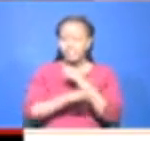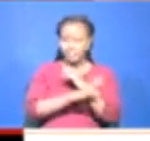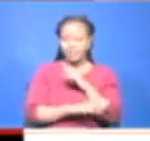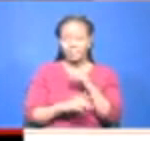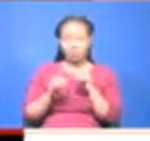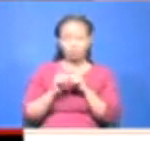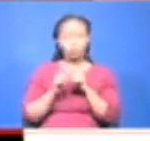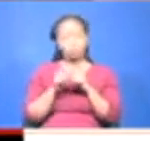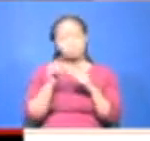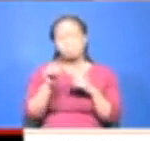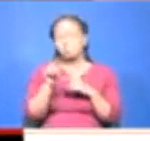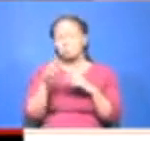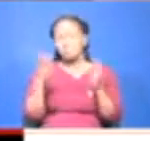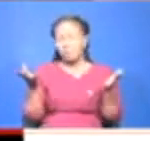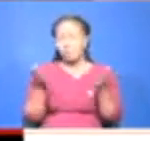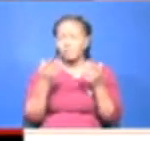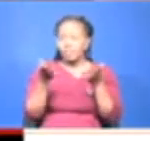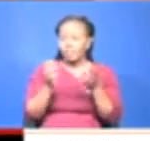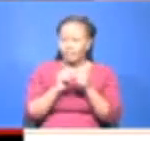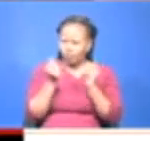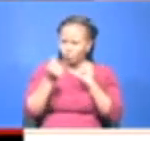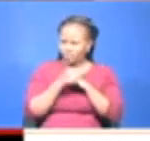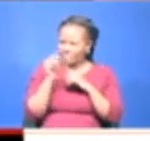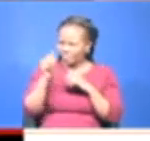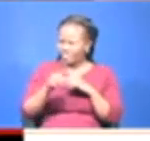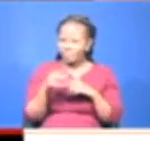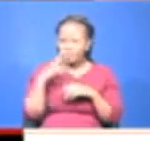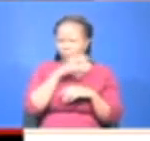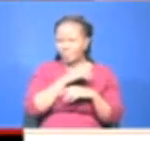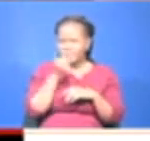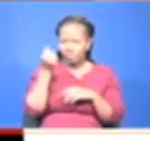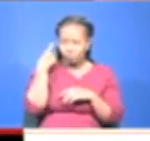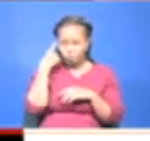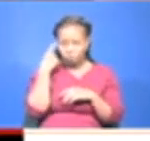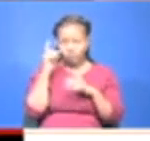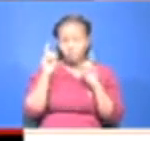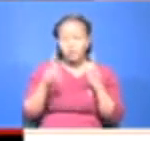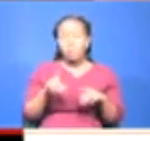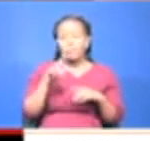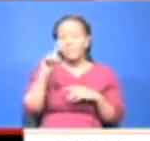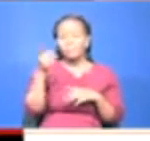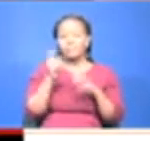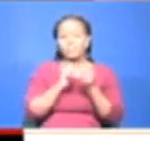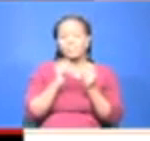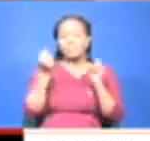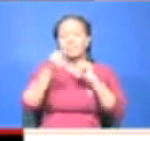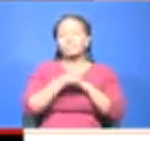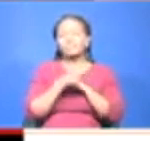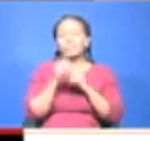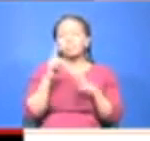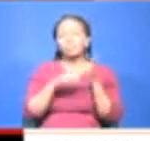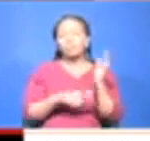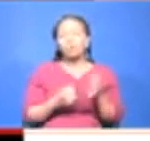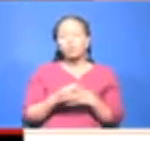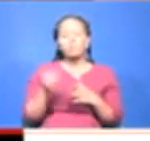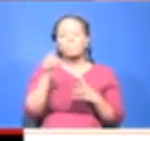fact. So to change that perception, we need to change the facts, right? Like, so we need this enabling